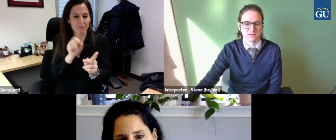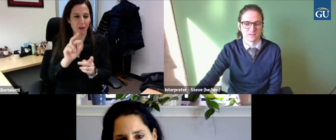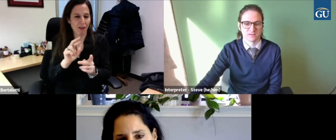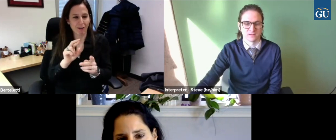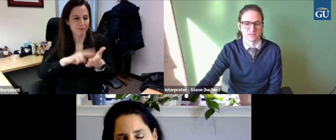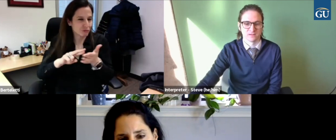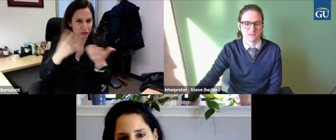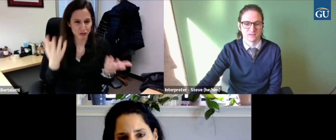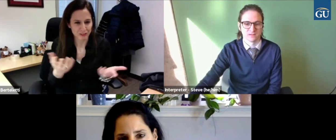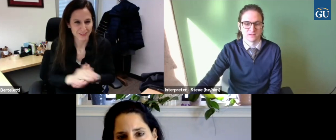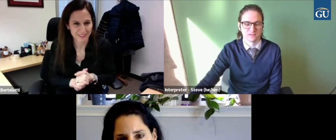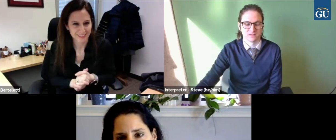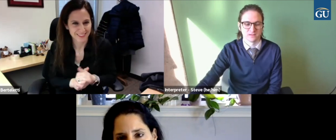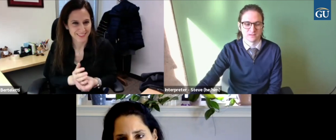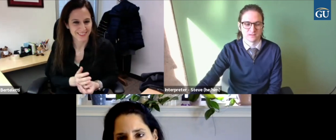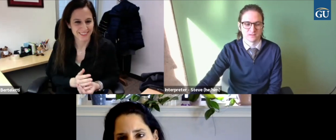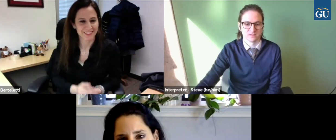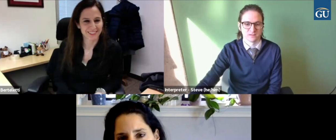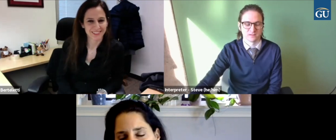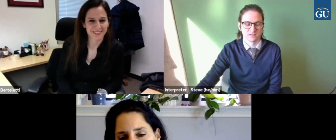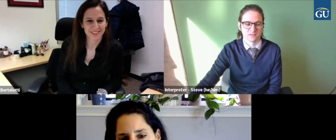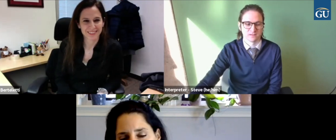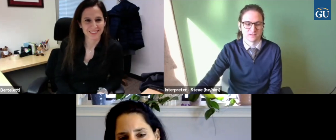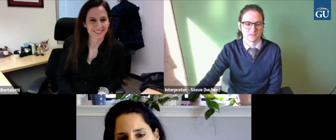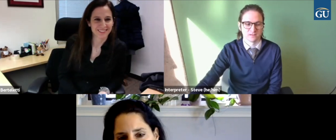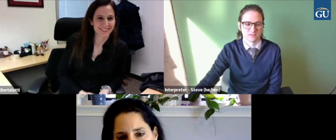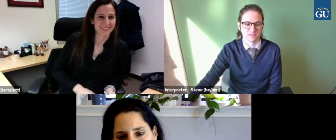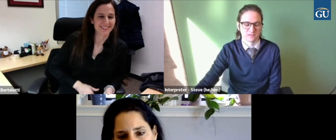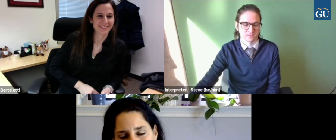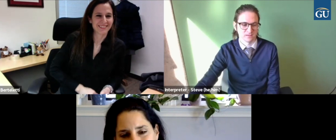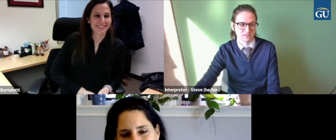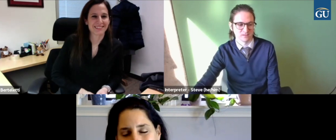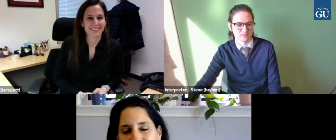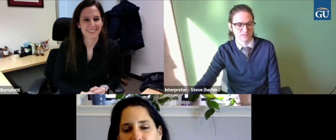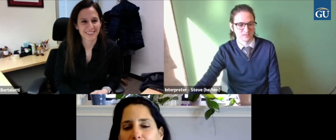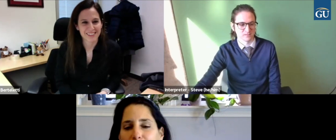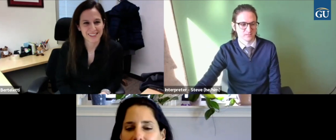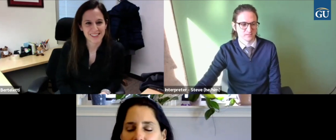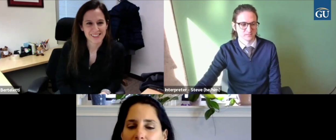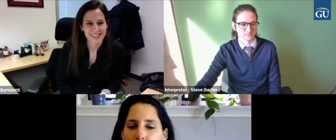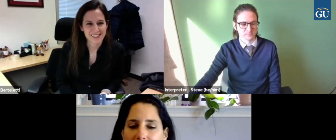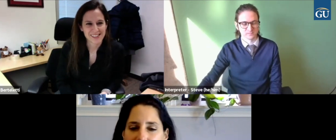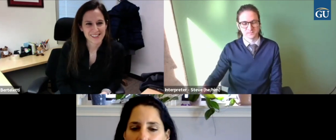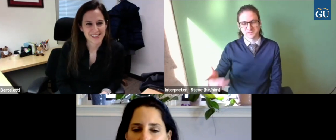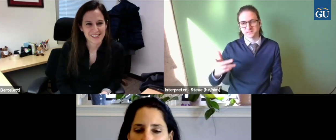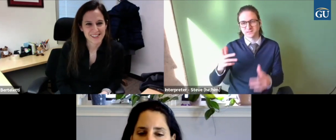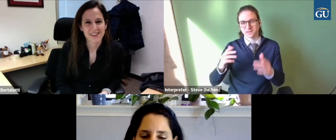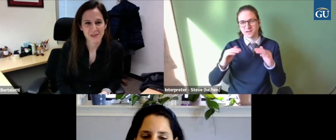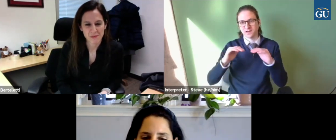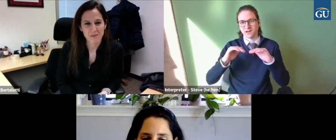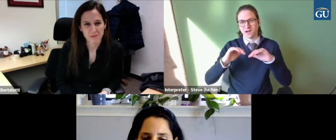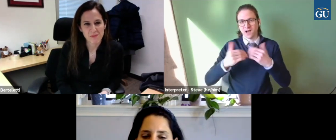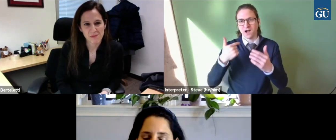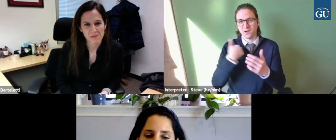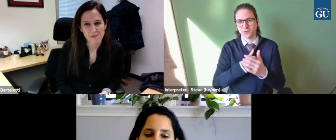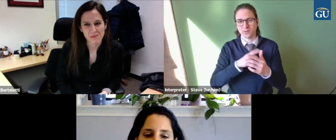in thinking about these two types of research, how do we think about these two things in concert? So how do we kind of reconcile those two ways of